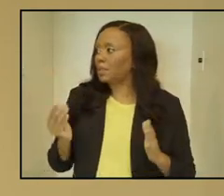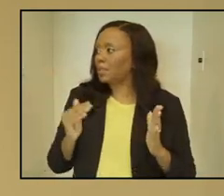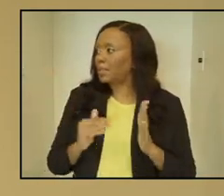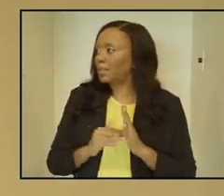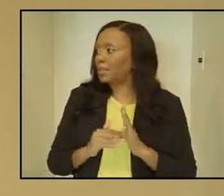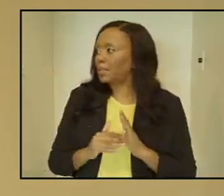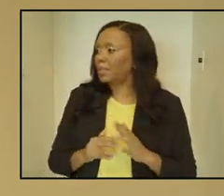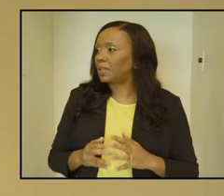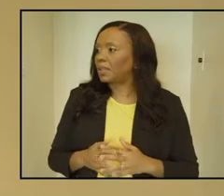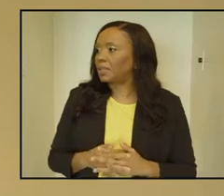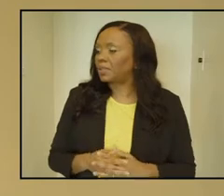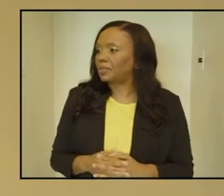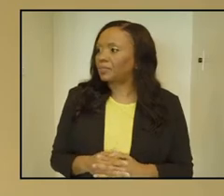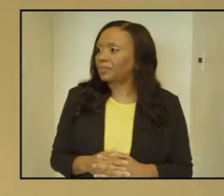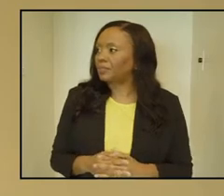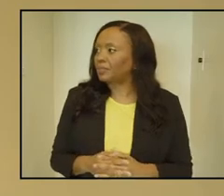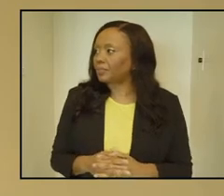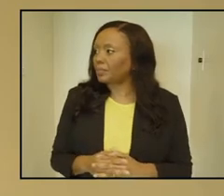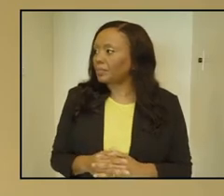of